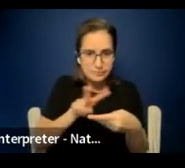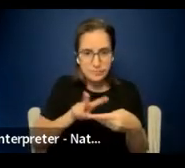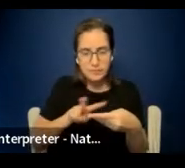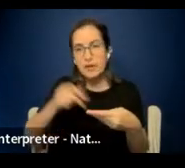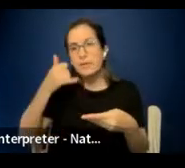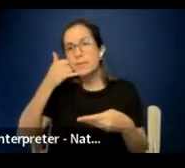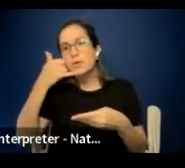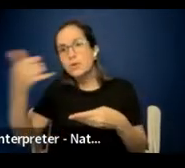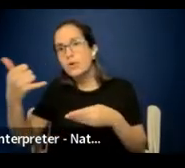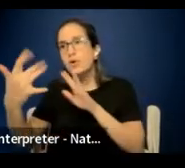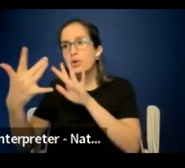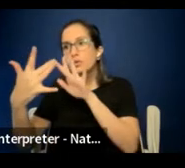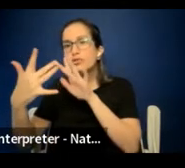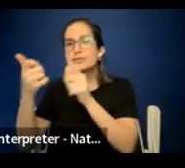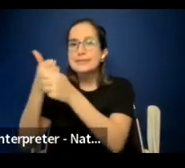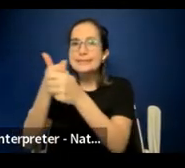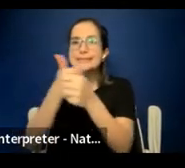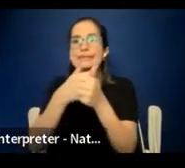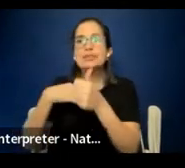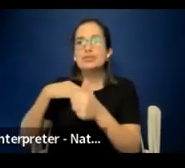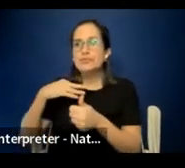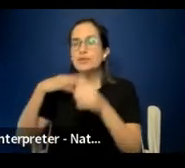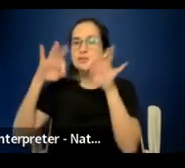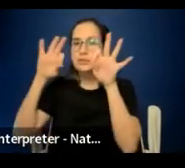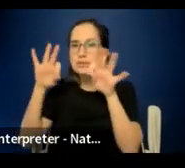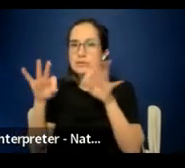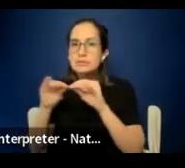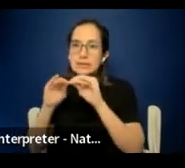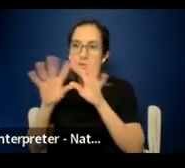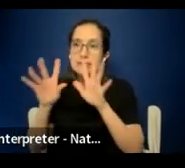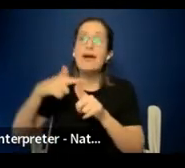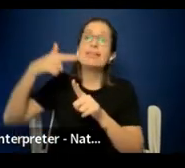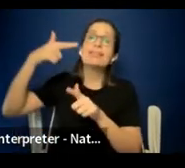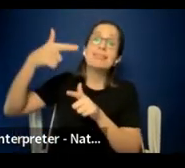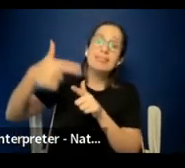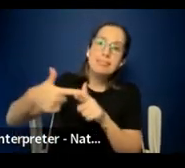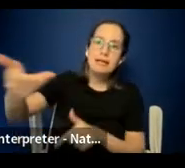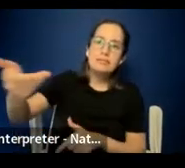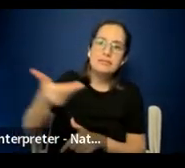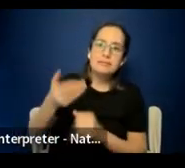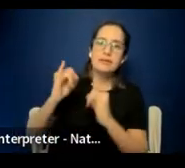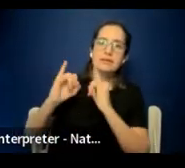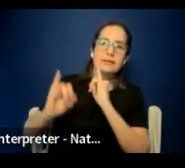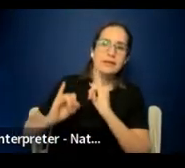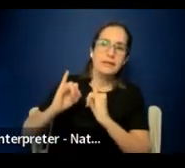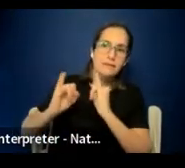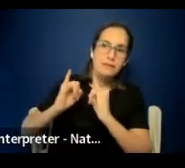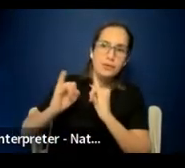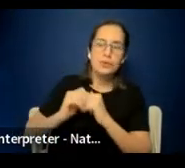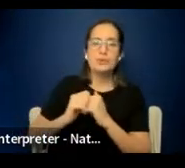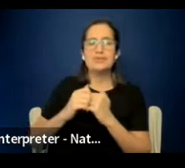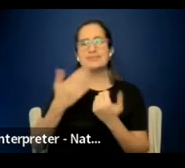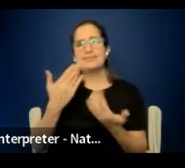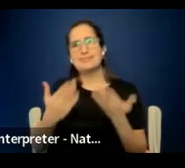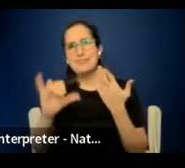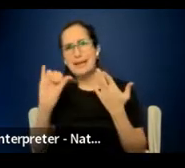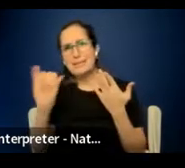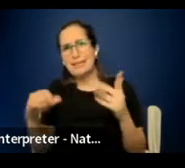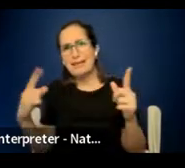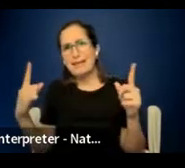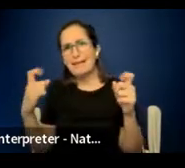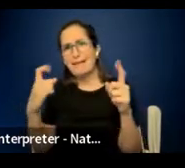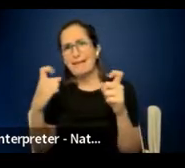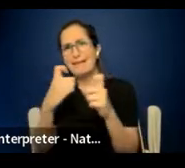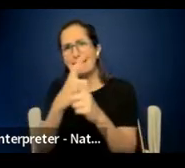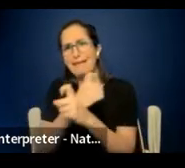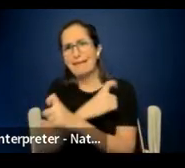for, and then bring them into to interview. And, you know, maybe it's a really complex opportunity. So of the 20